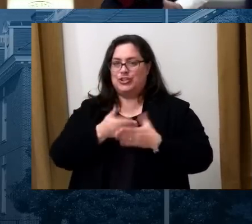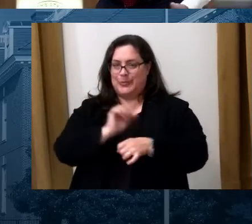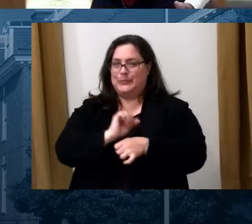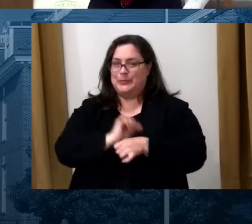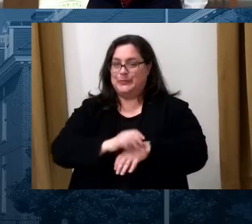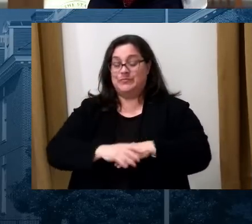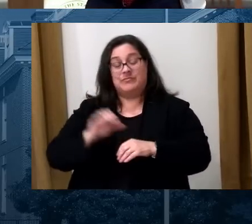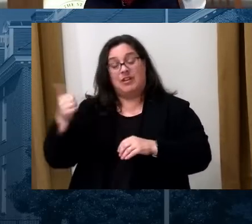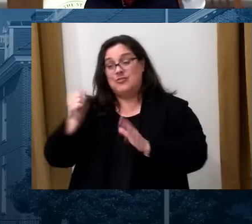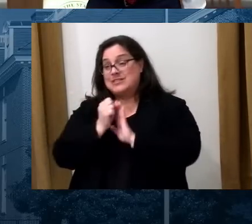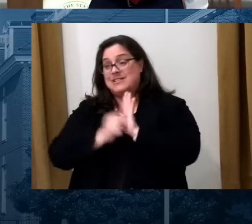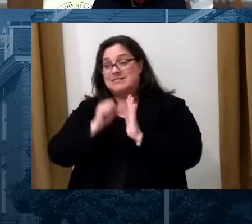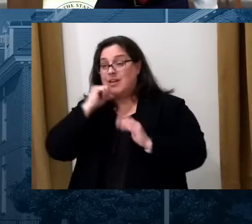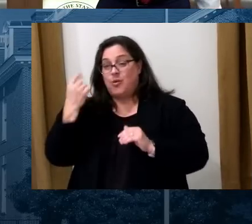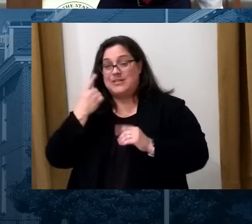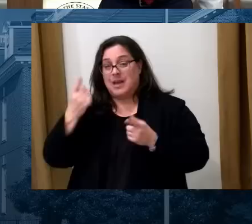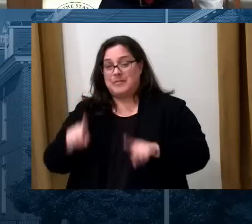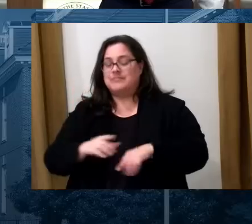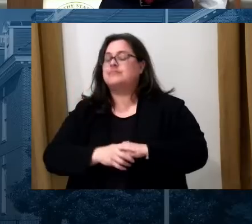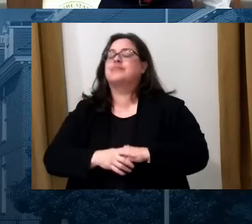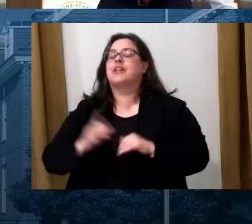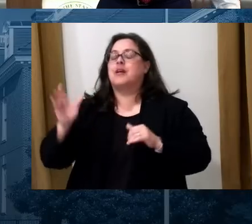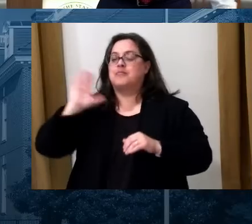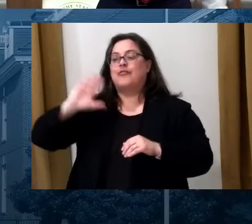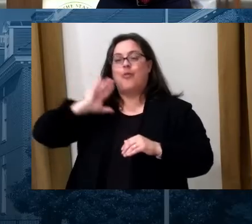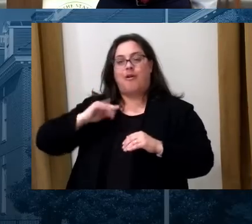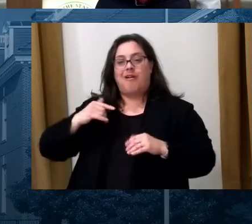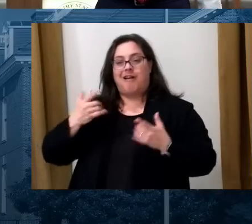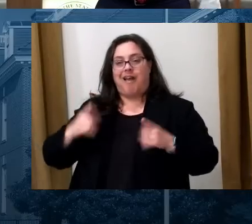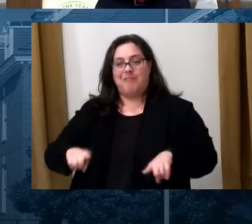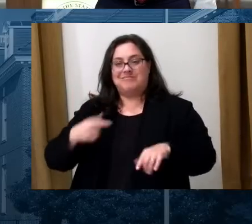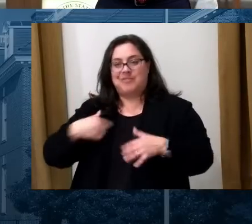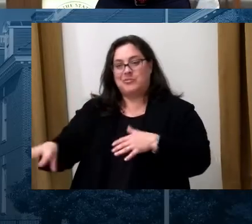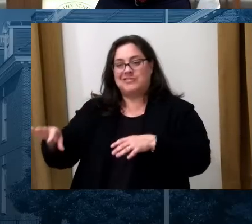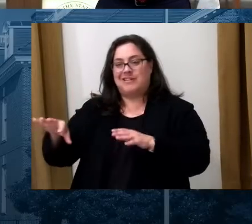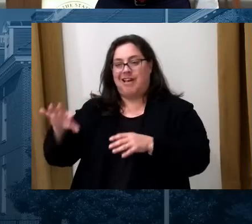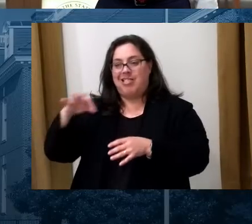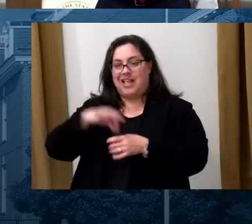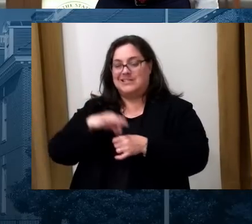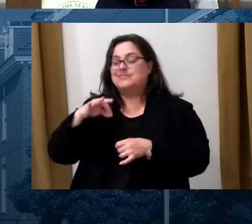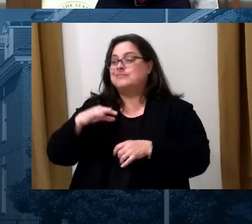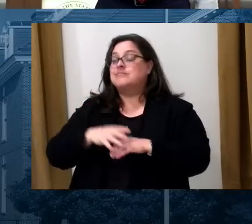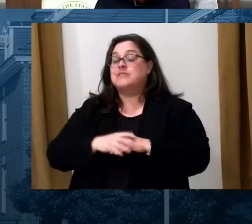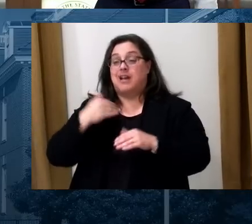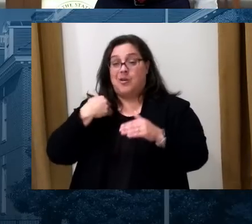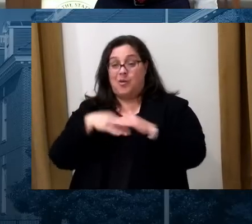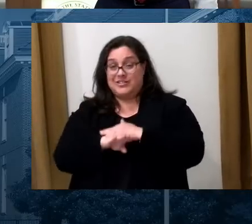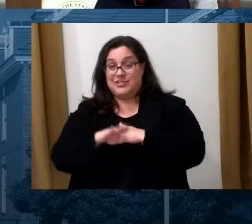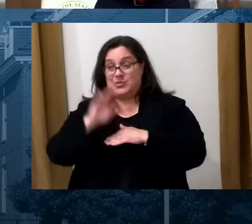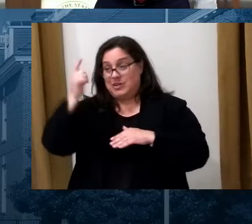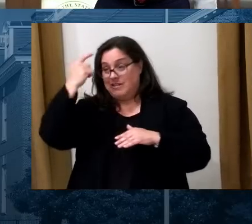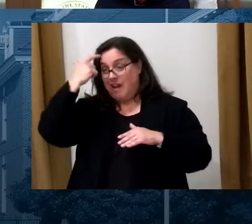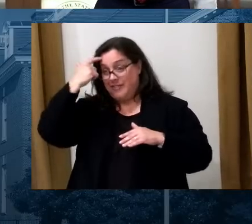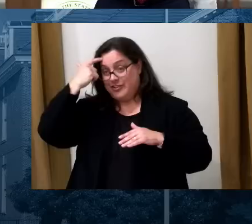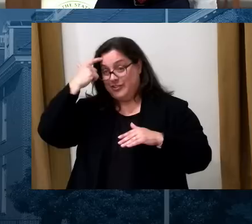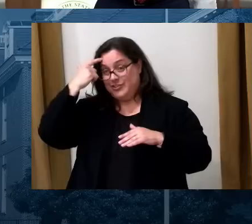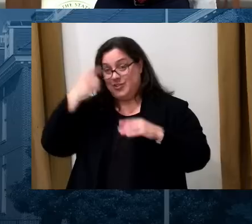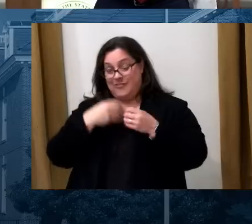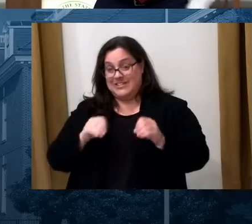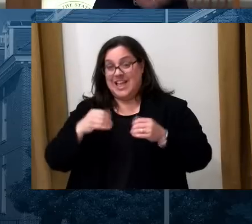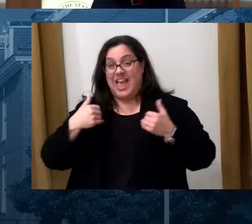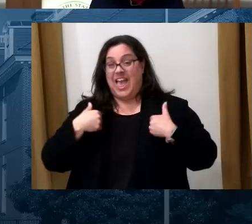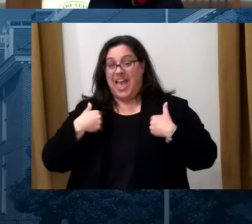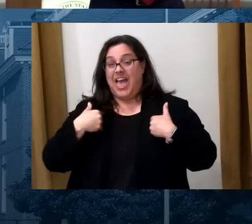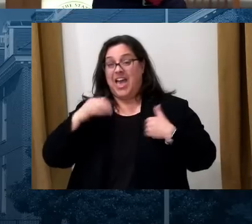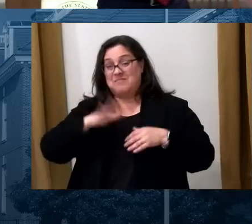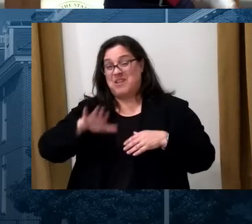walked into the governor's office looking at about a $350 million deficit. And